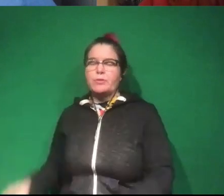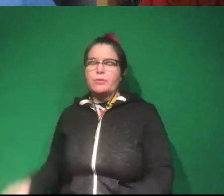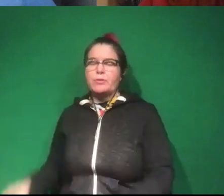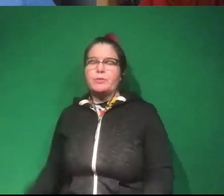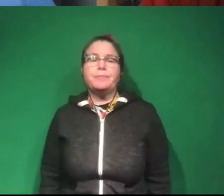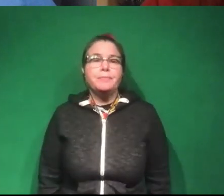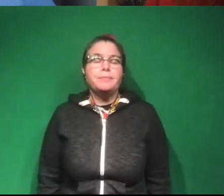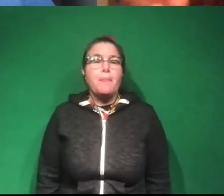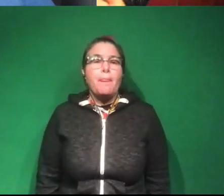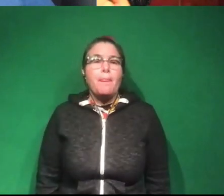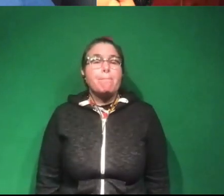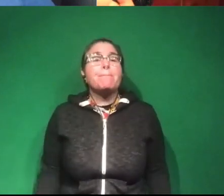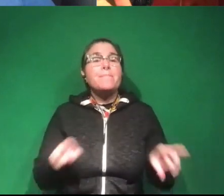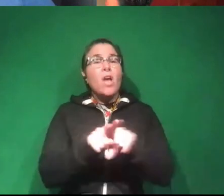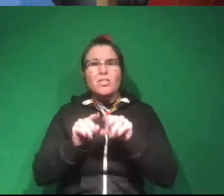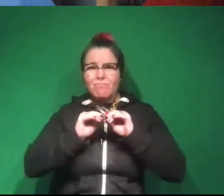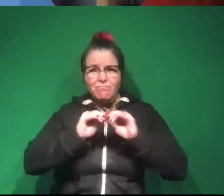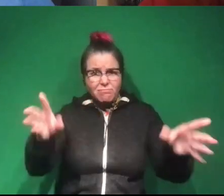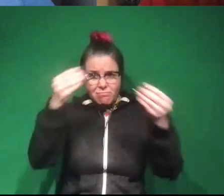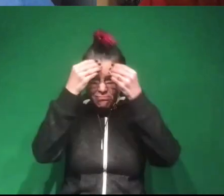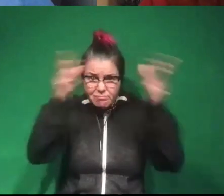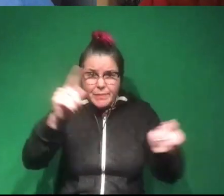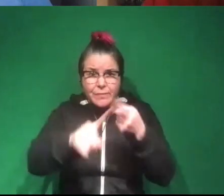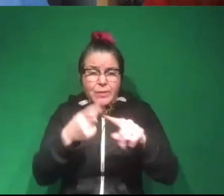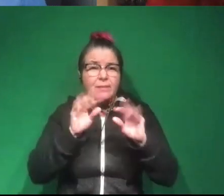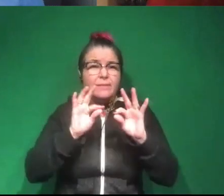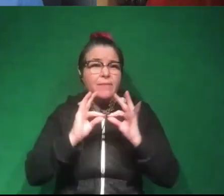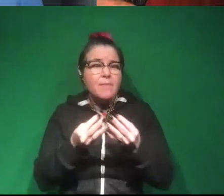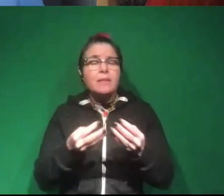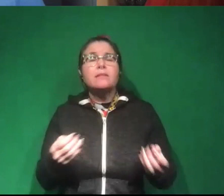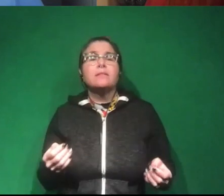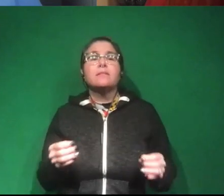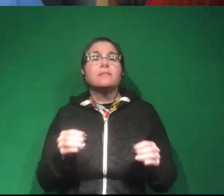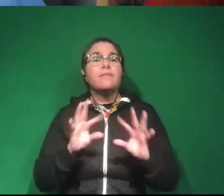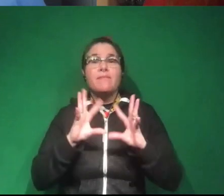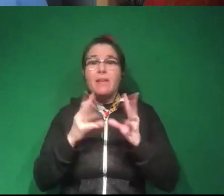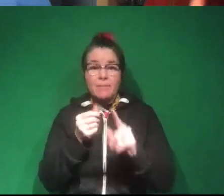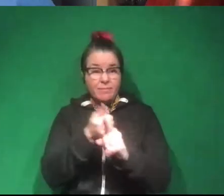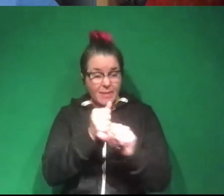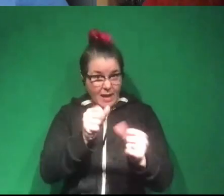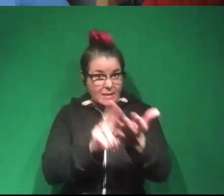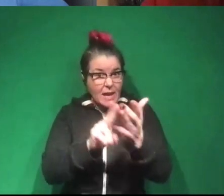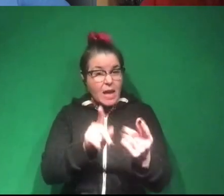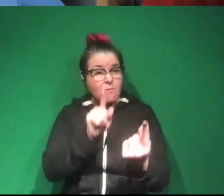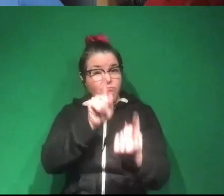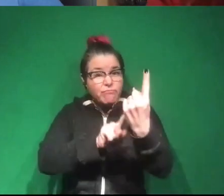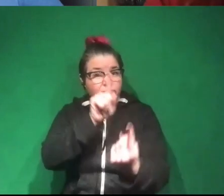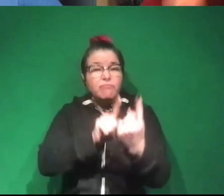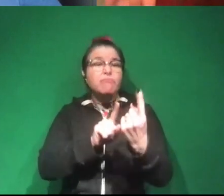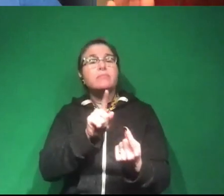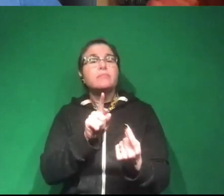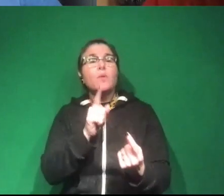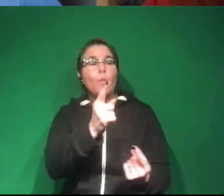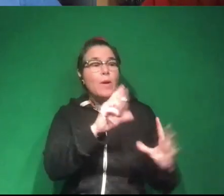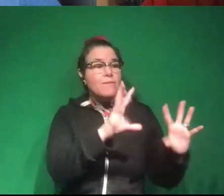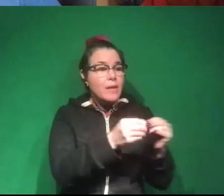paypal.me/skypeascientist. Also spread the word with your friends and family. Families are allowed to sign up for one-on-one matching, so one family